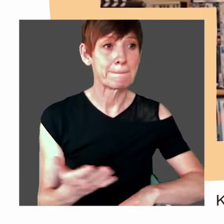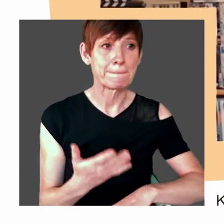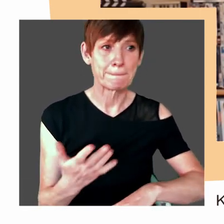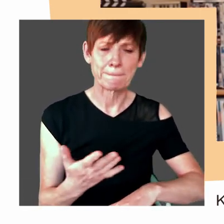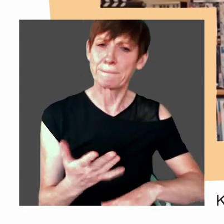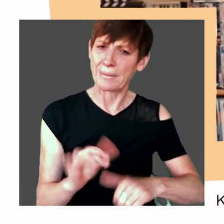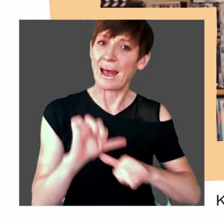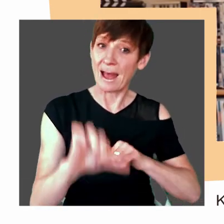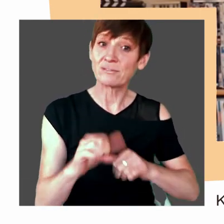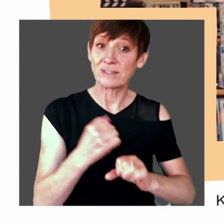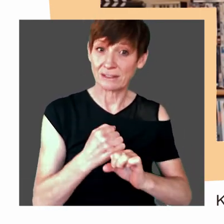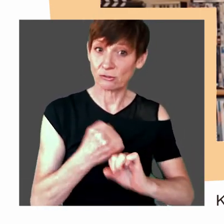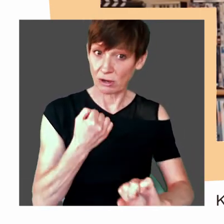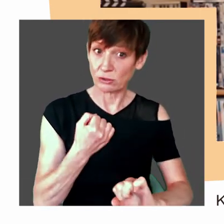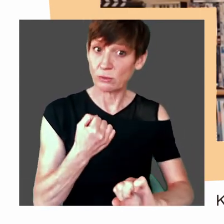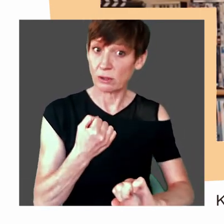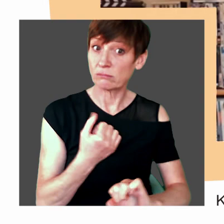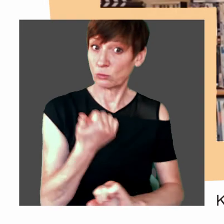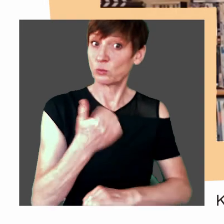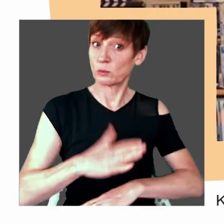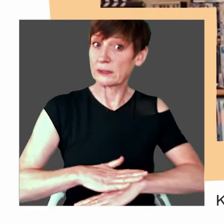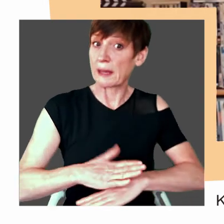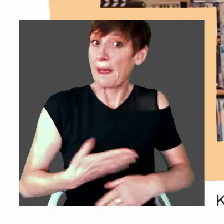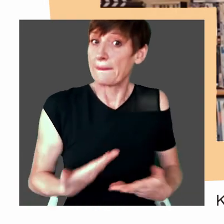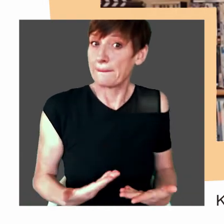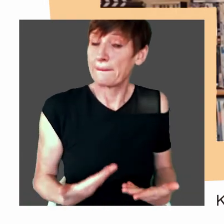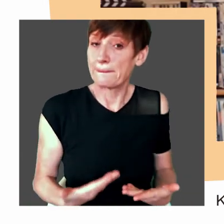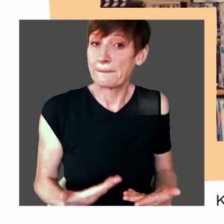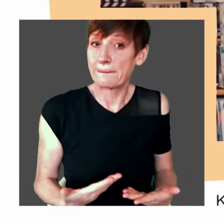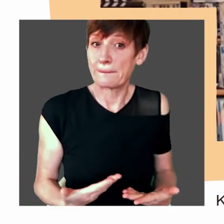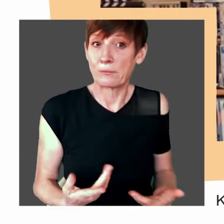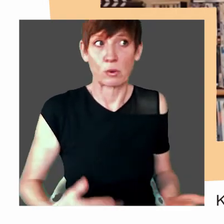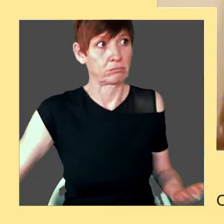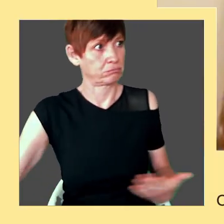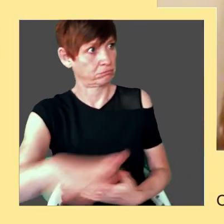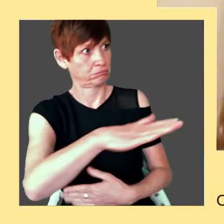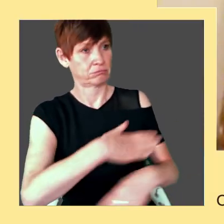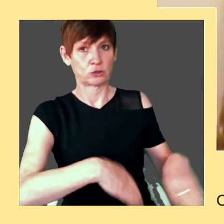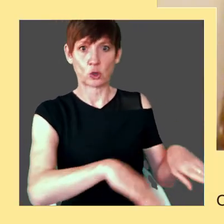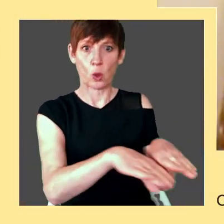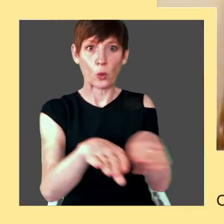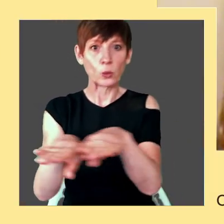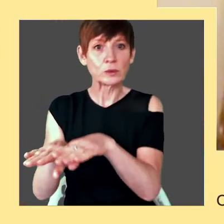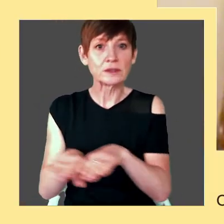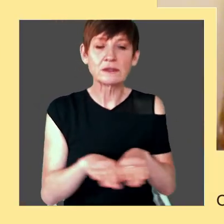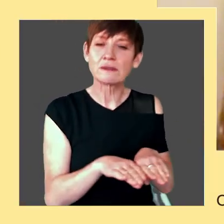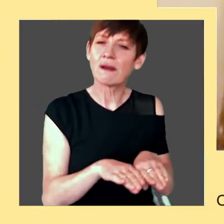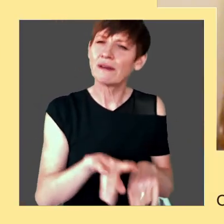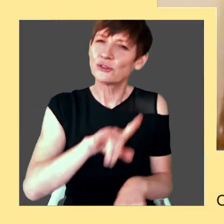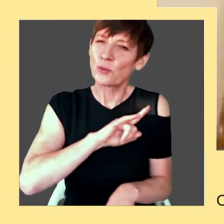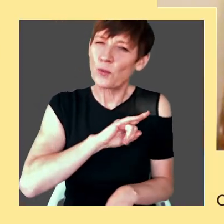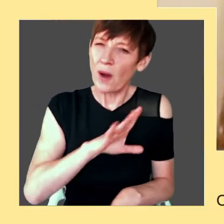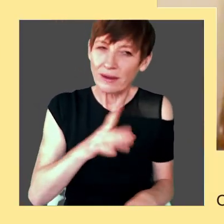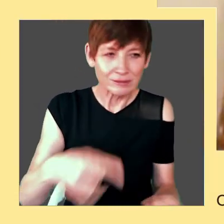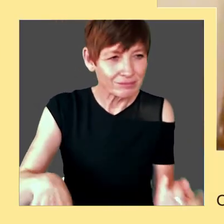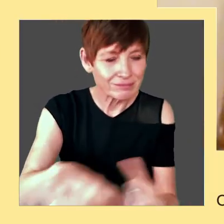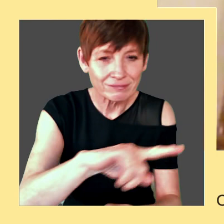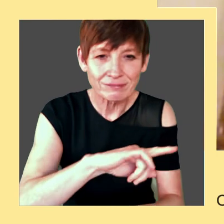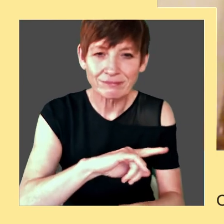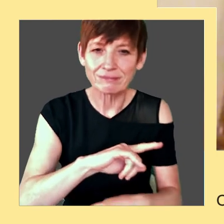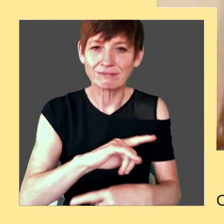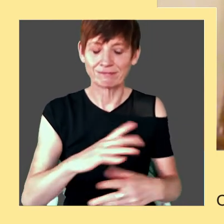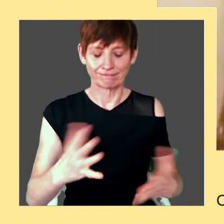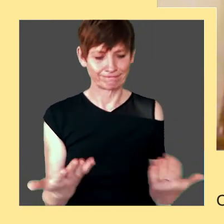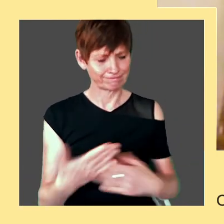you graduate, it's a good time now because everything is closed, to prepare something to show